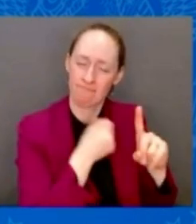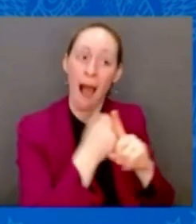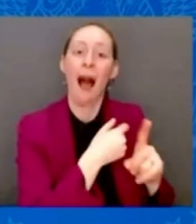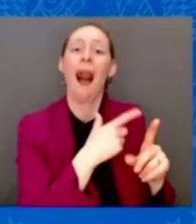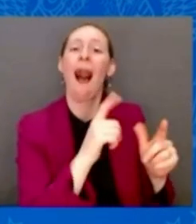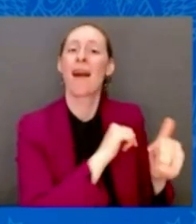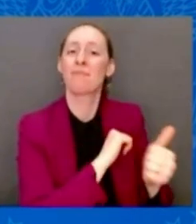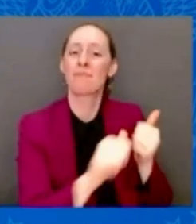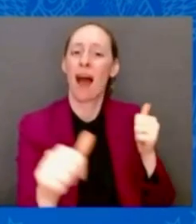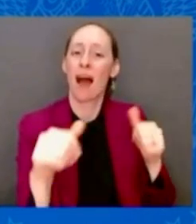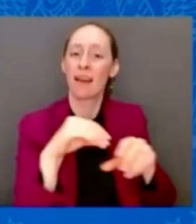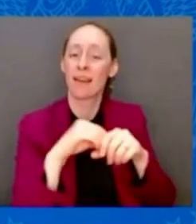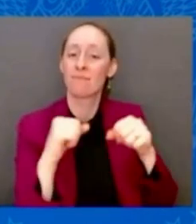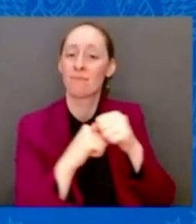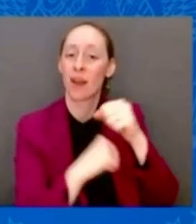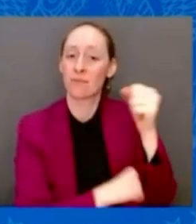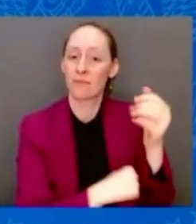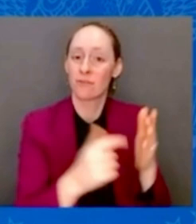$1,200,000,000,000,